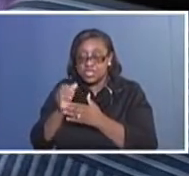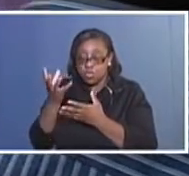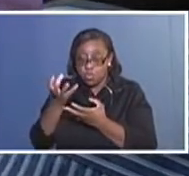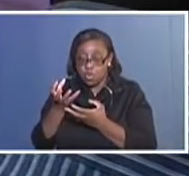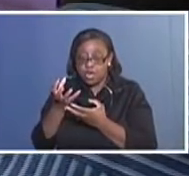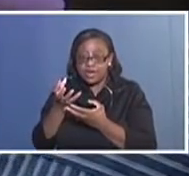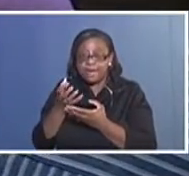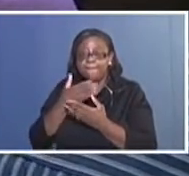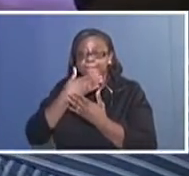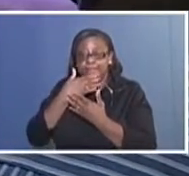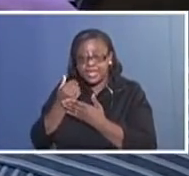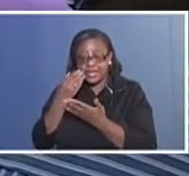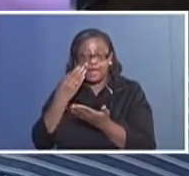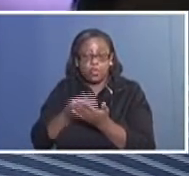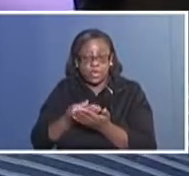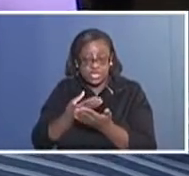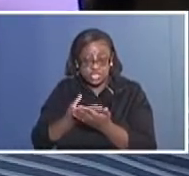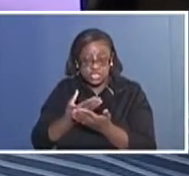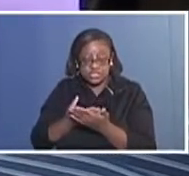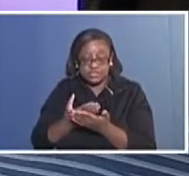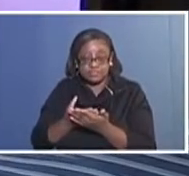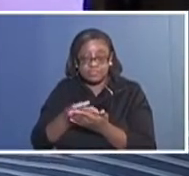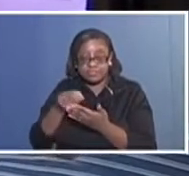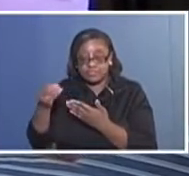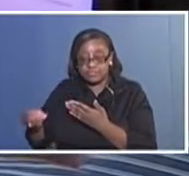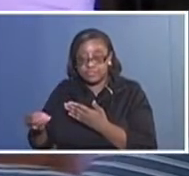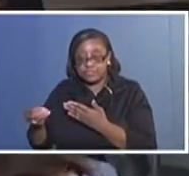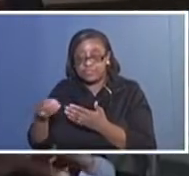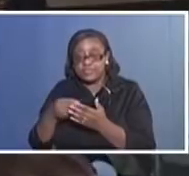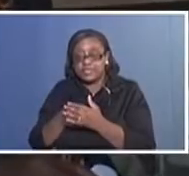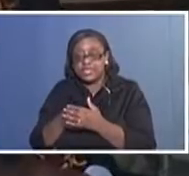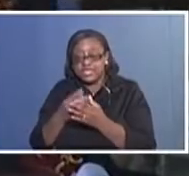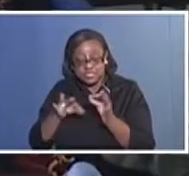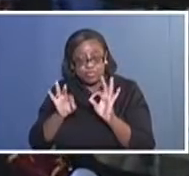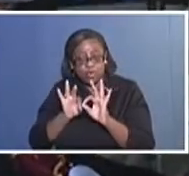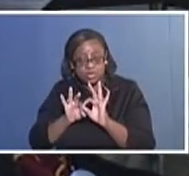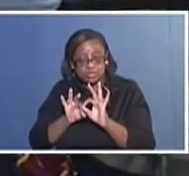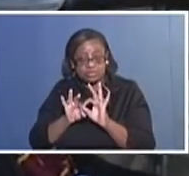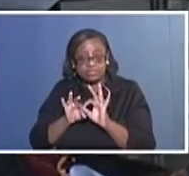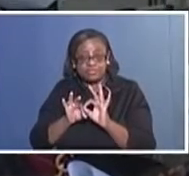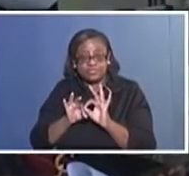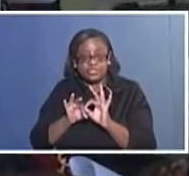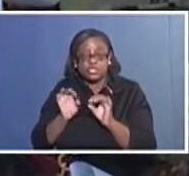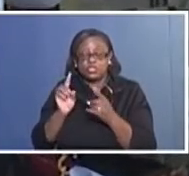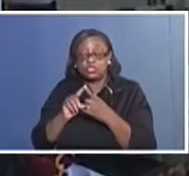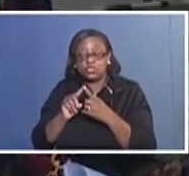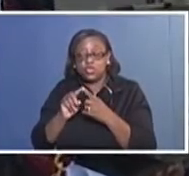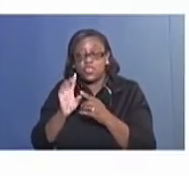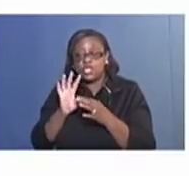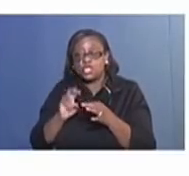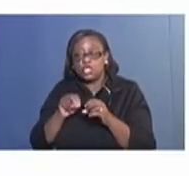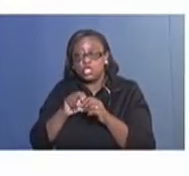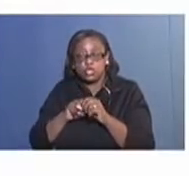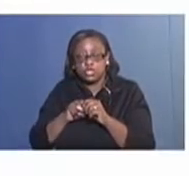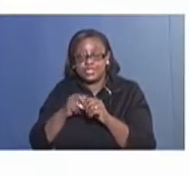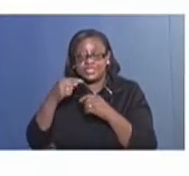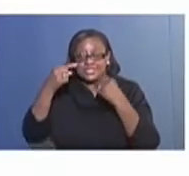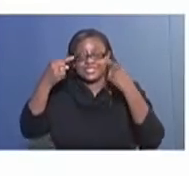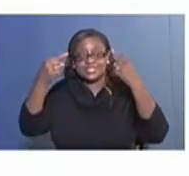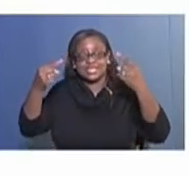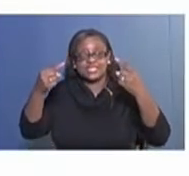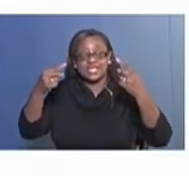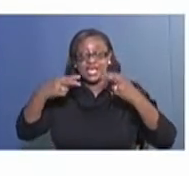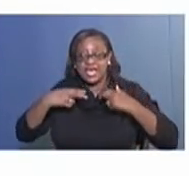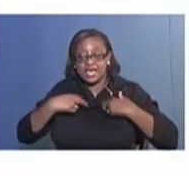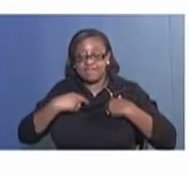on behalf of his membership at this time is very important. Equally as critical to the union's most recent success in